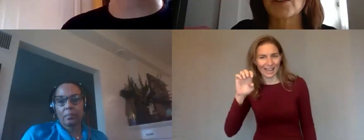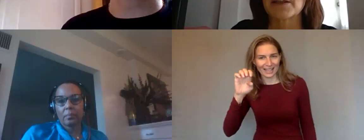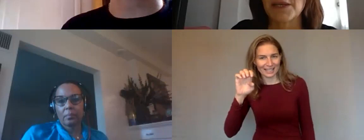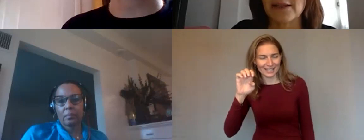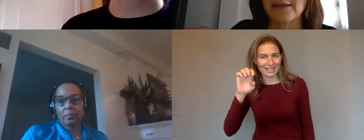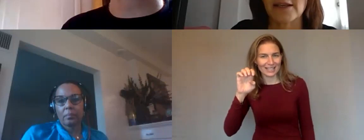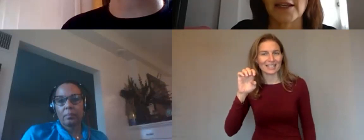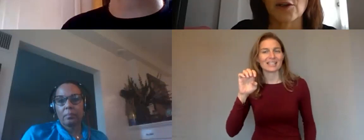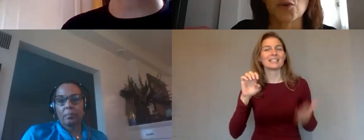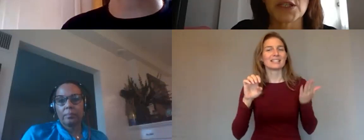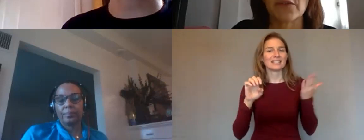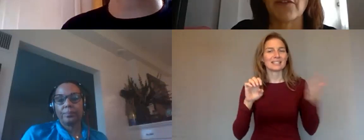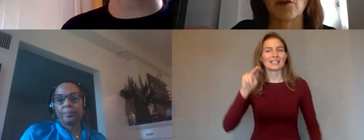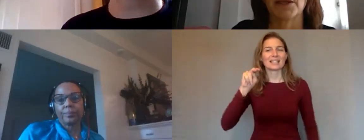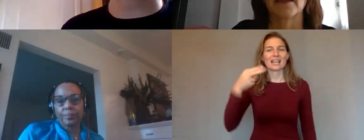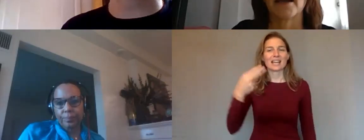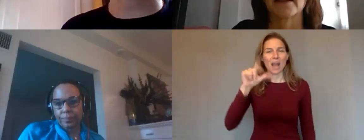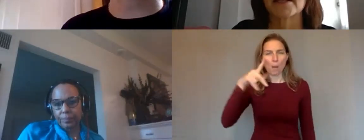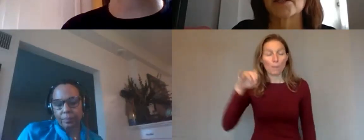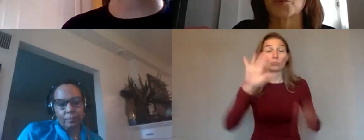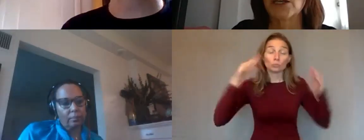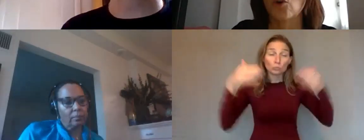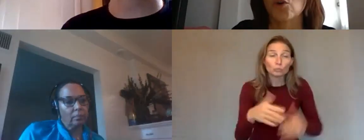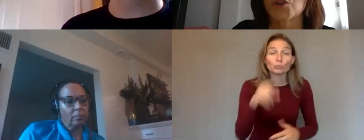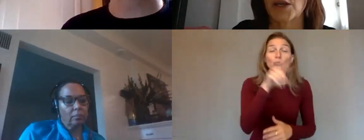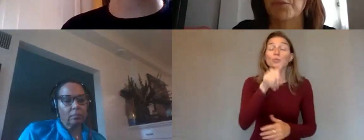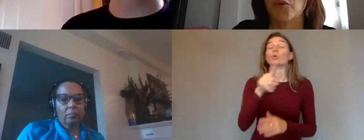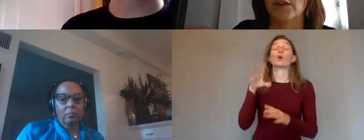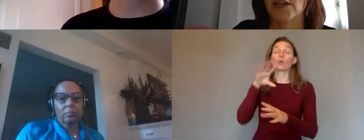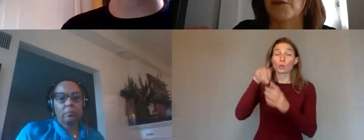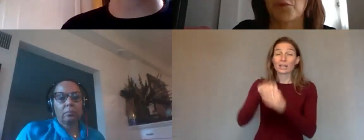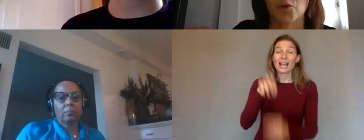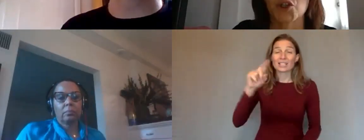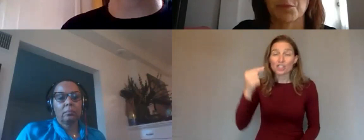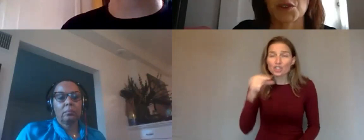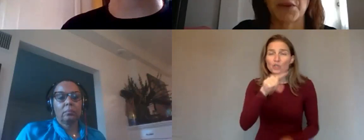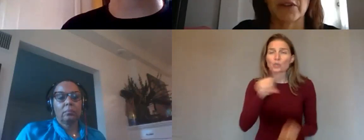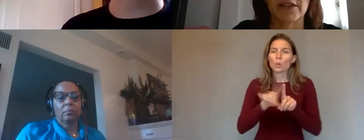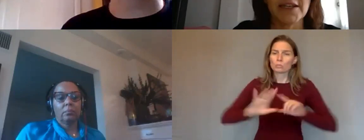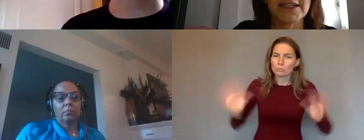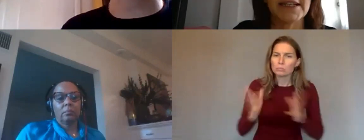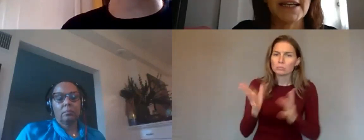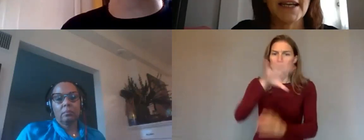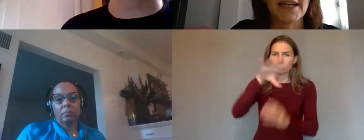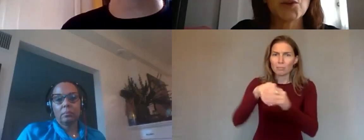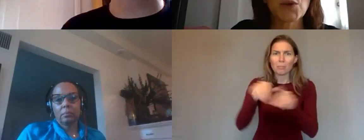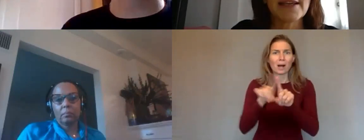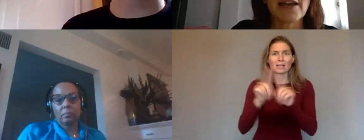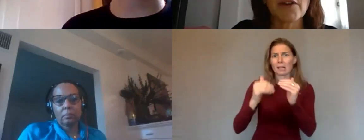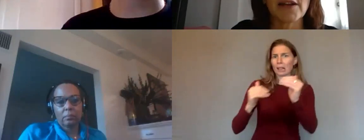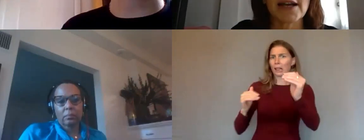focuses on disability inclusive development under its twin goals to end poverty and promote shared prosperity.